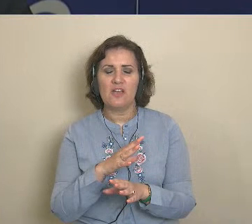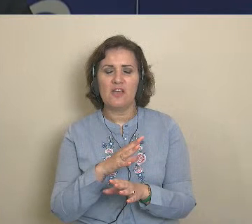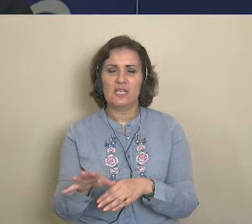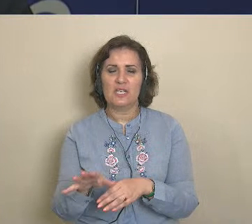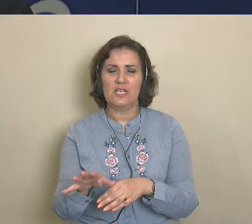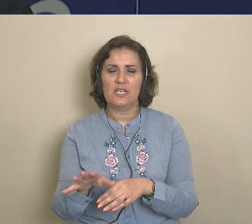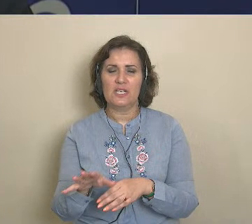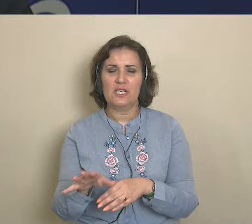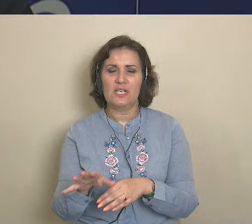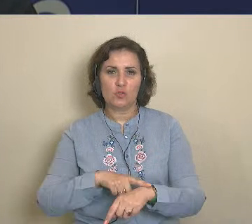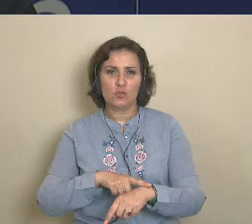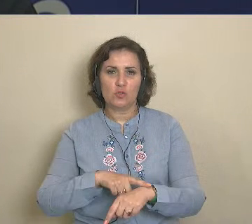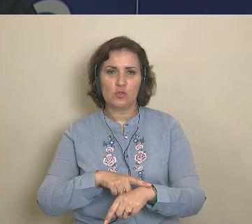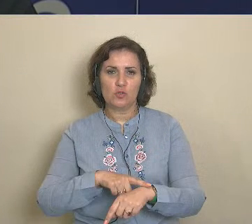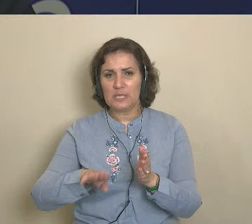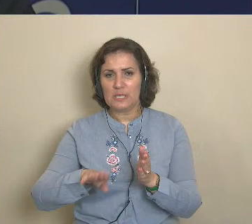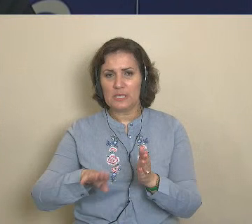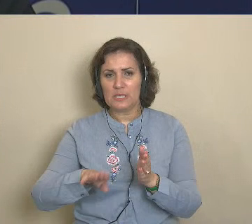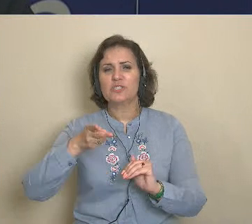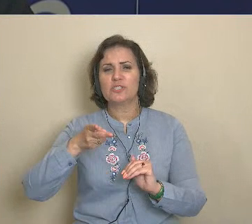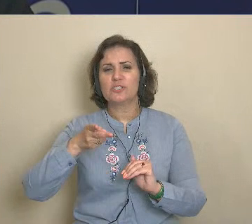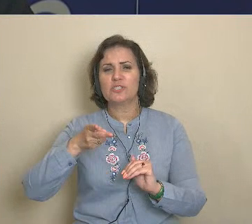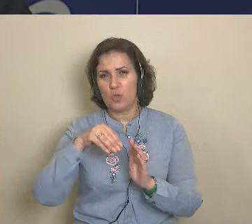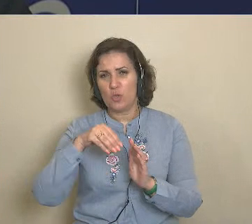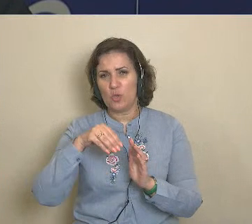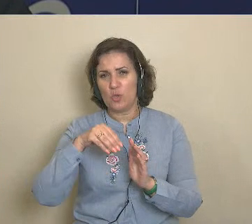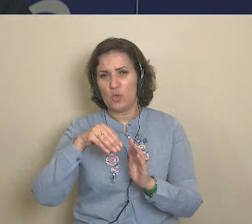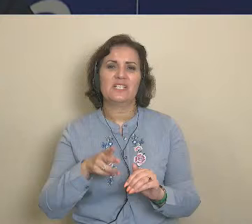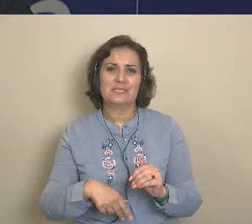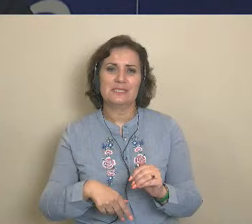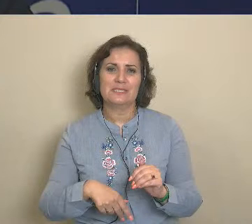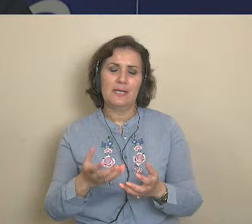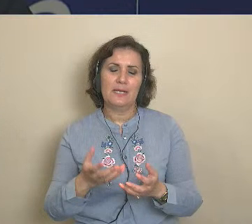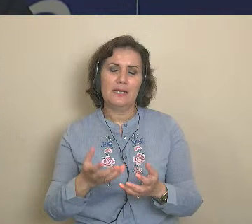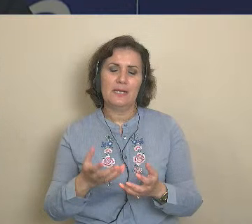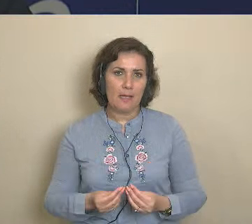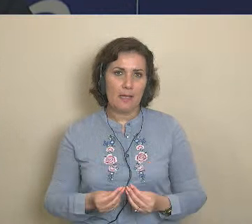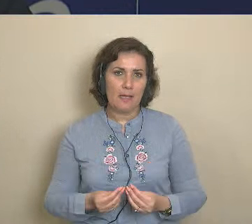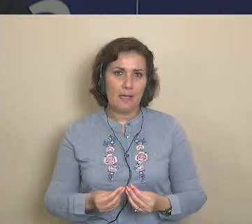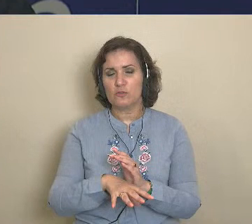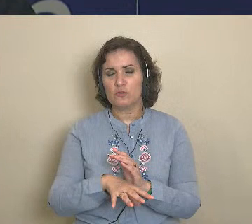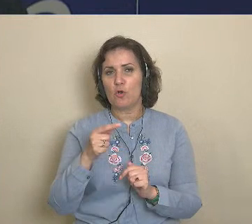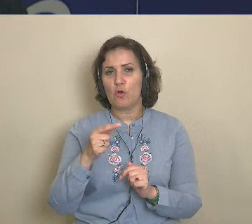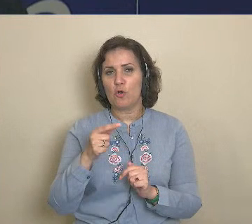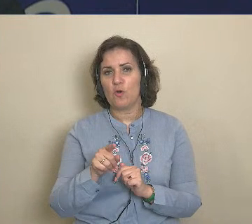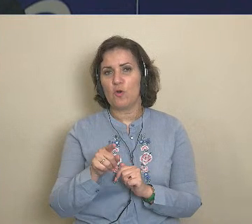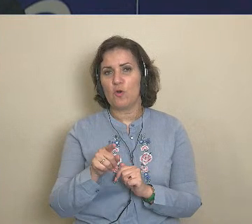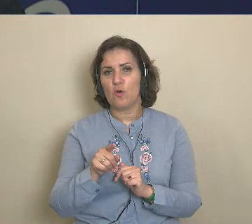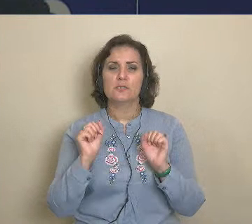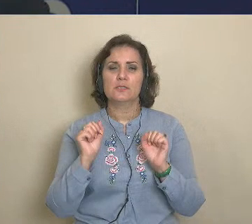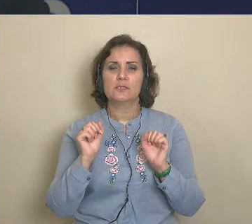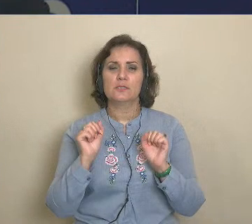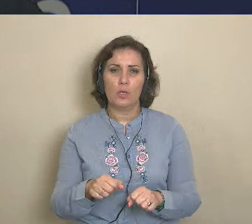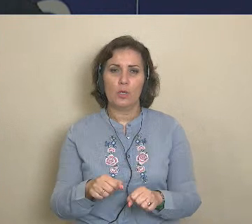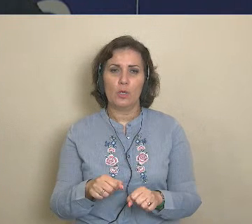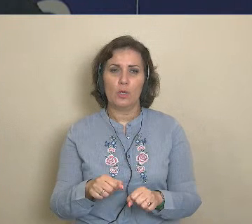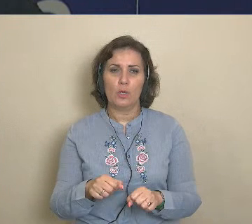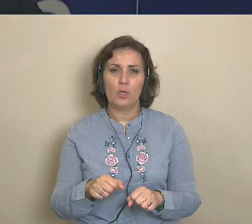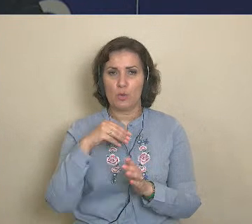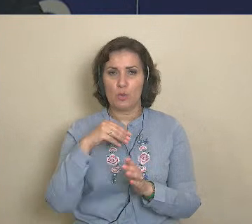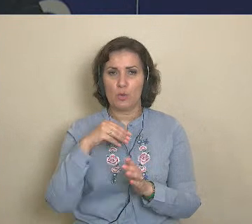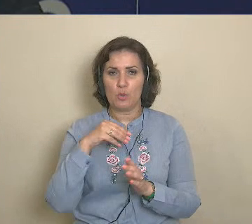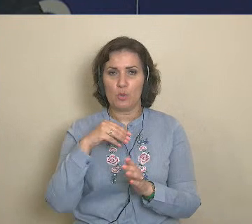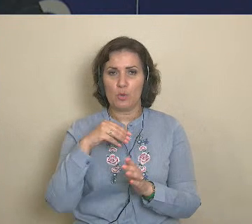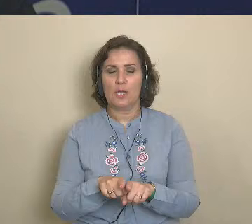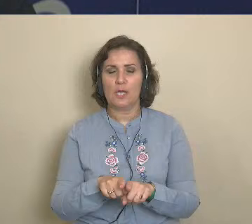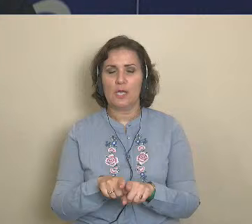they were allocated some time after the voting has been completed at the end of the day, when they were able to come